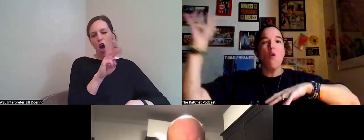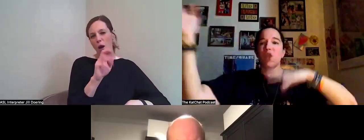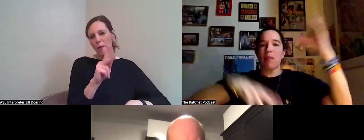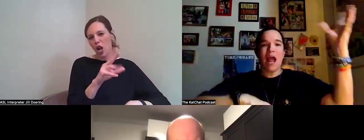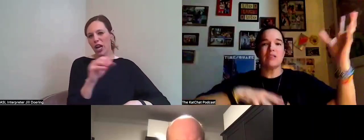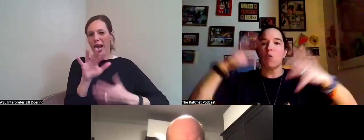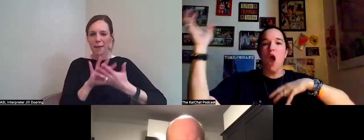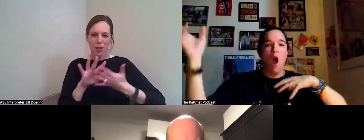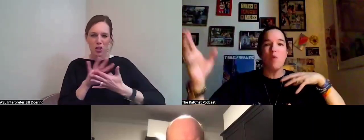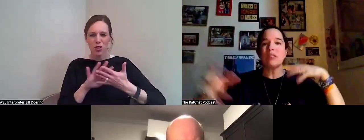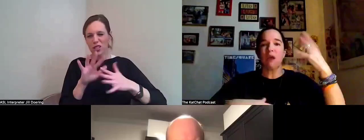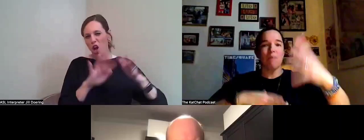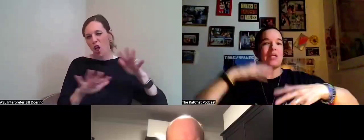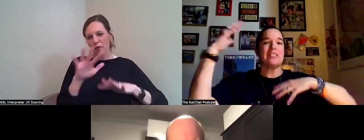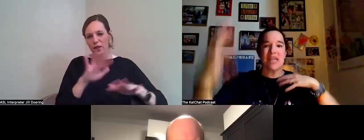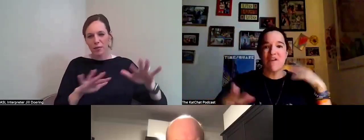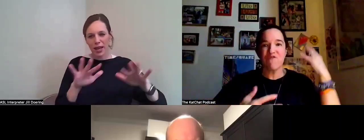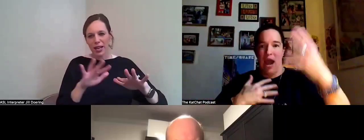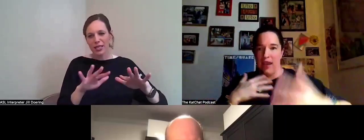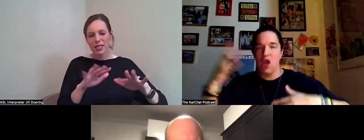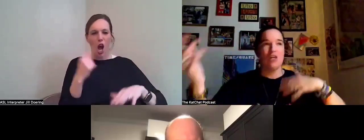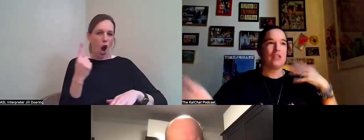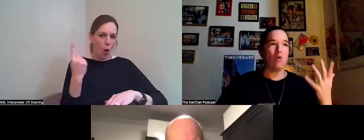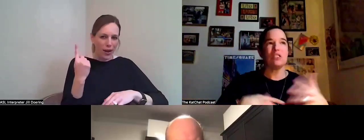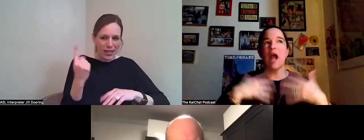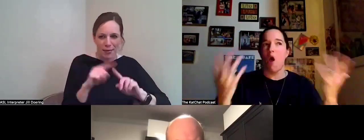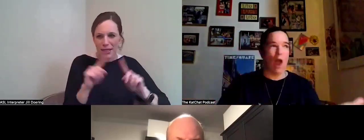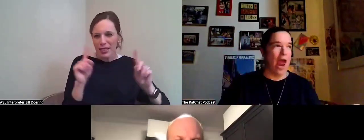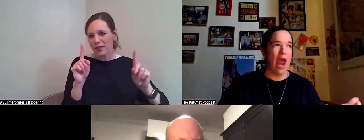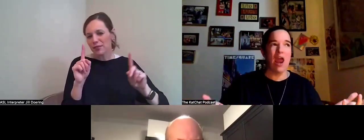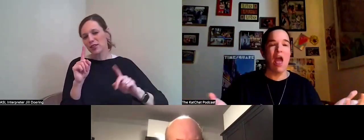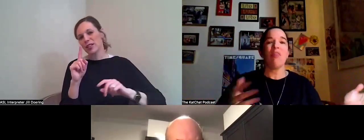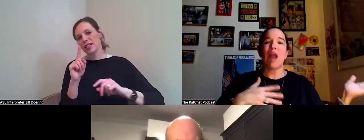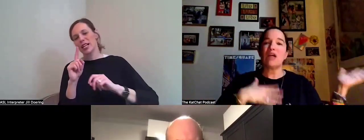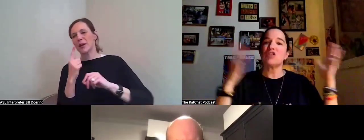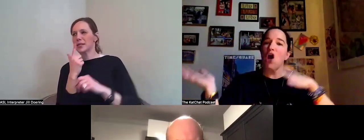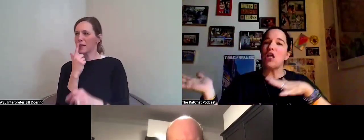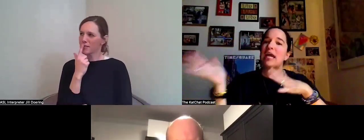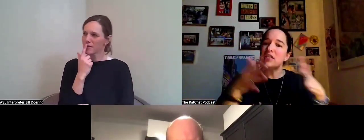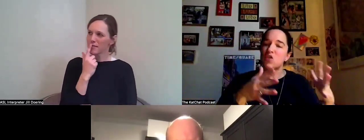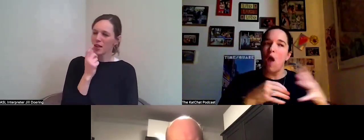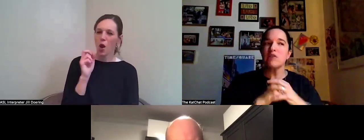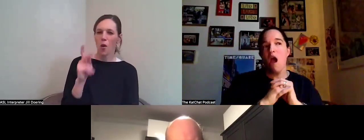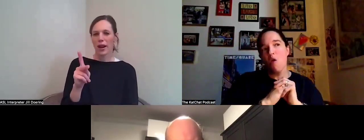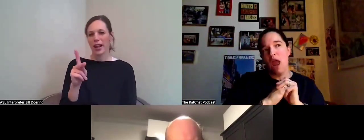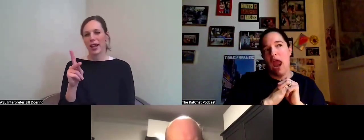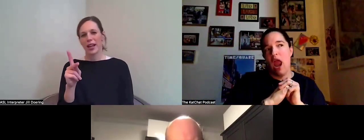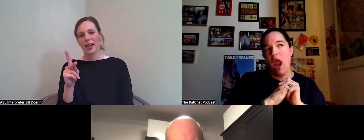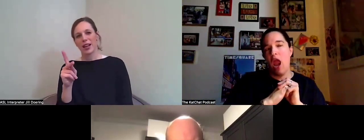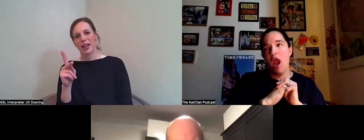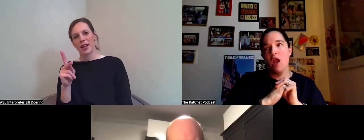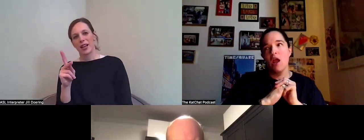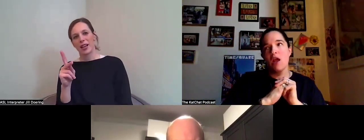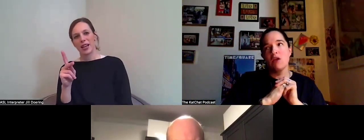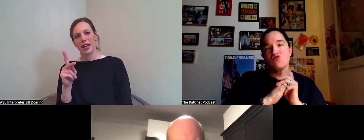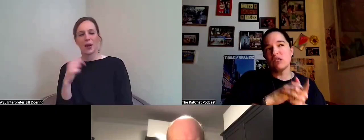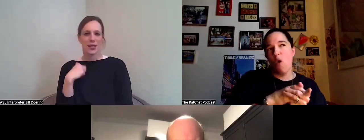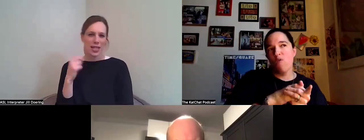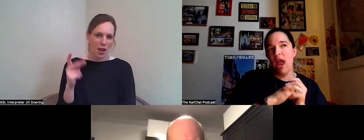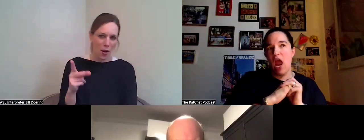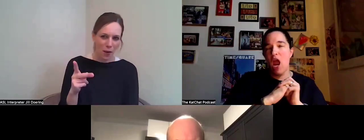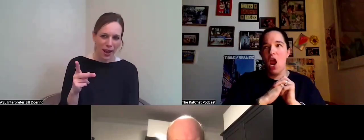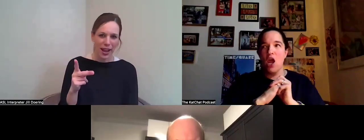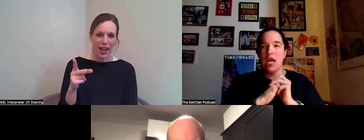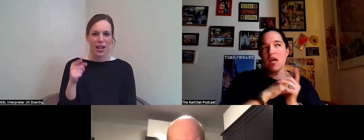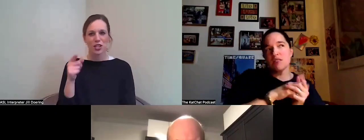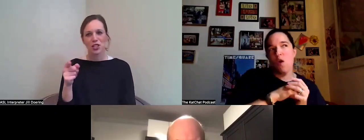like all over the place. There was always something different. So I was like, okay. So I started getting to it. I was like, okay. She's